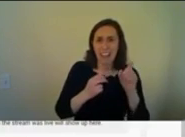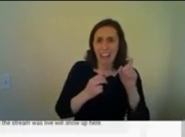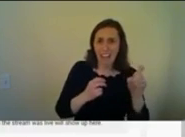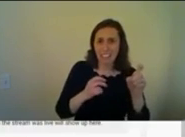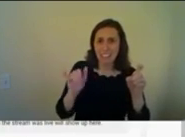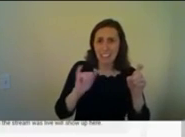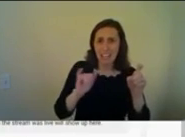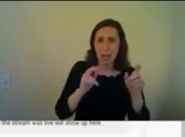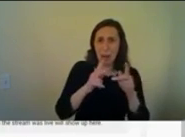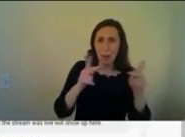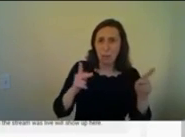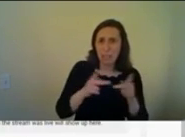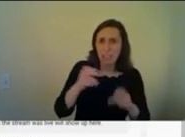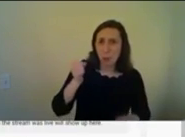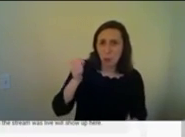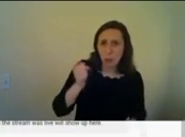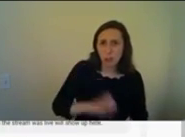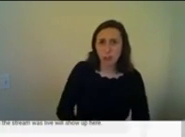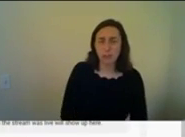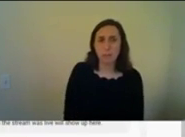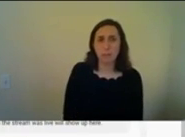So when we do our division here,